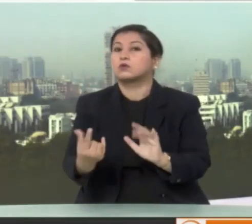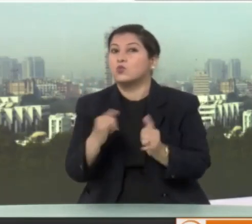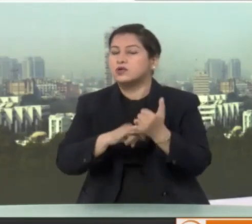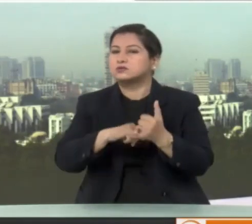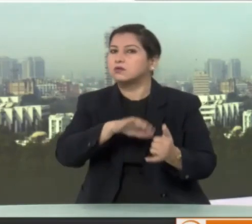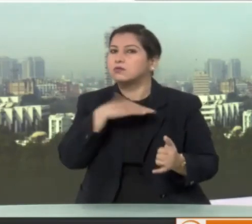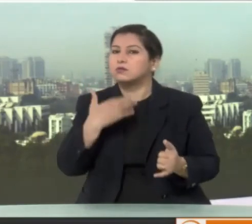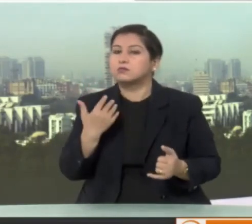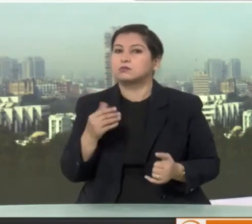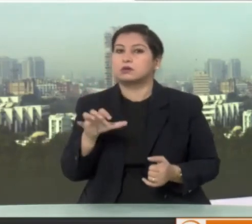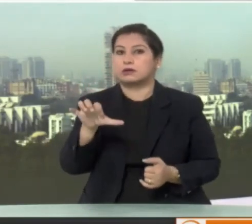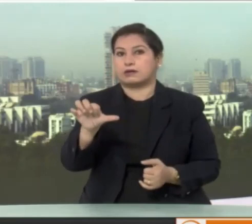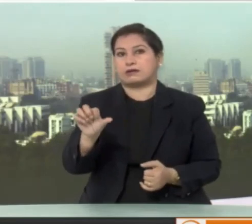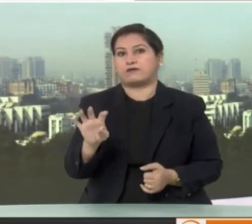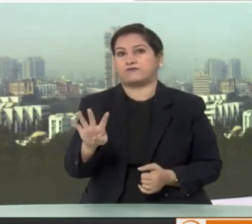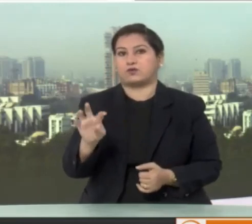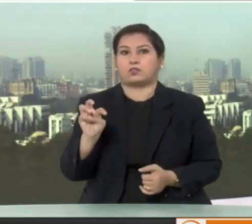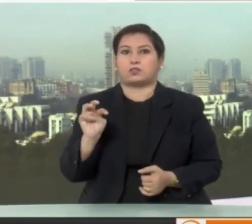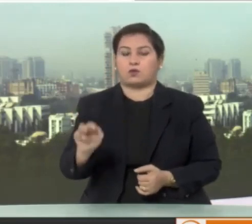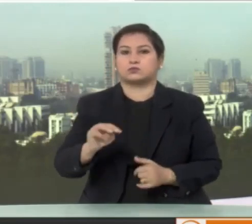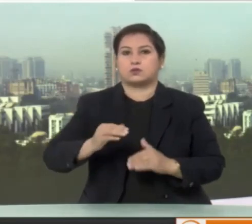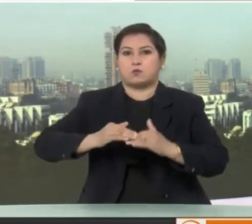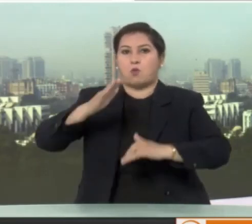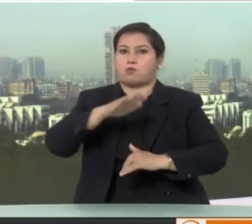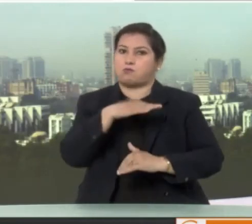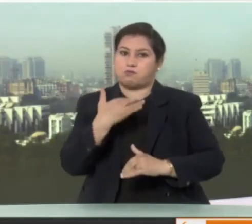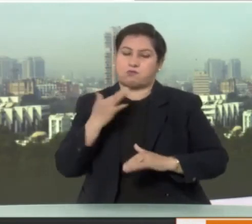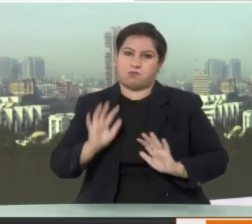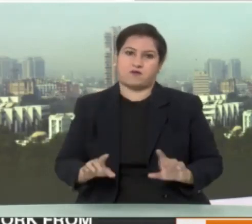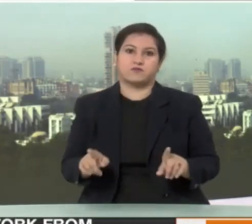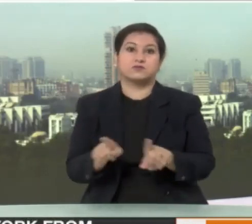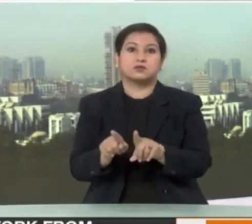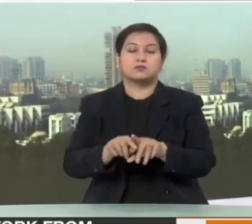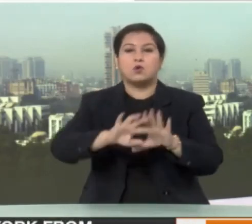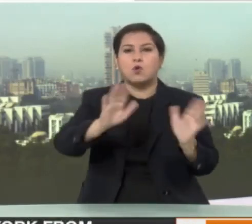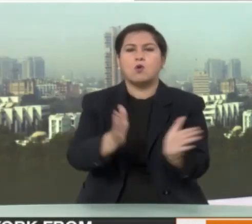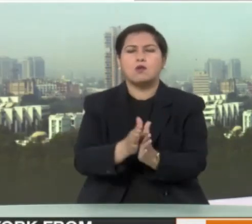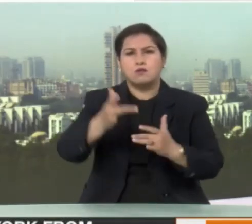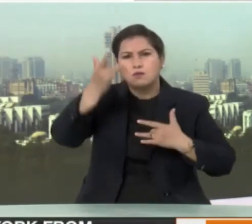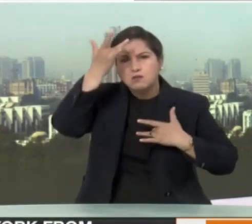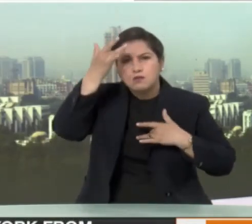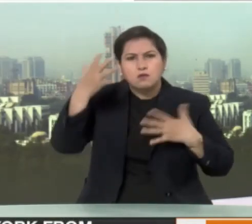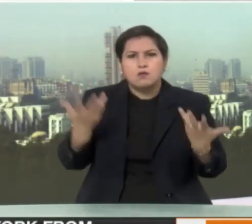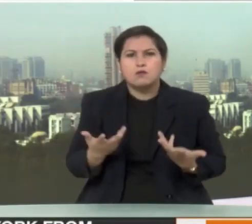than 94,660, with around